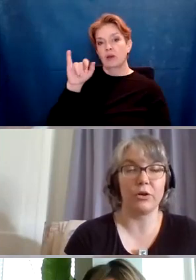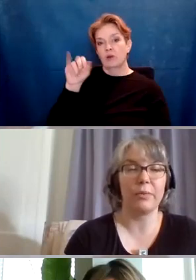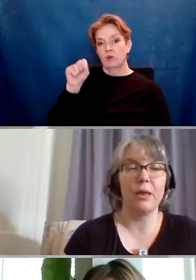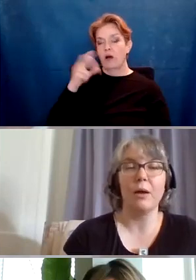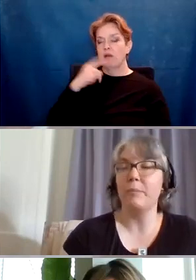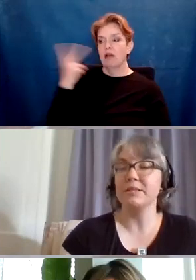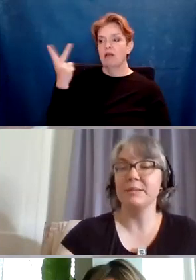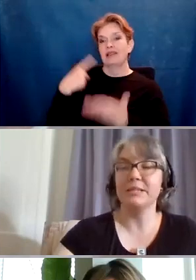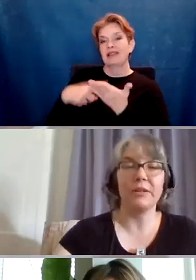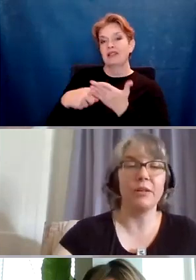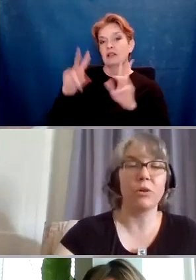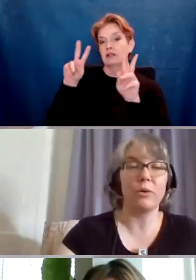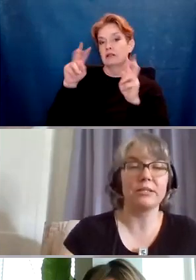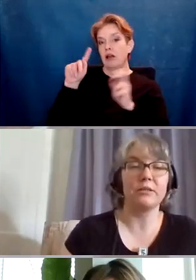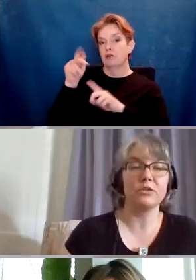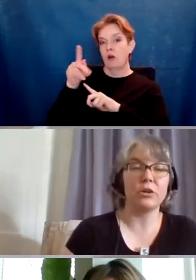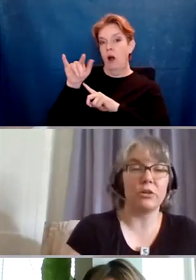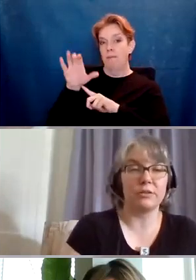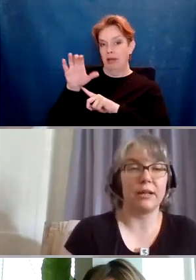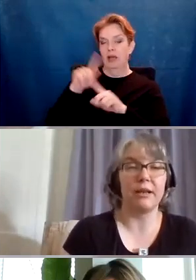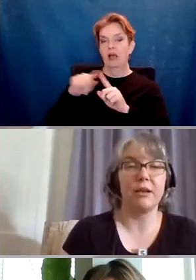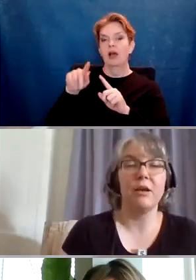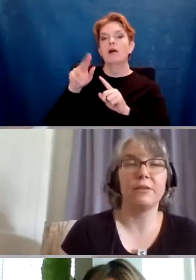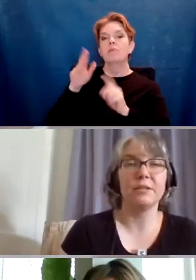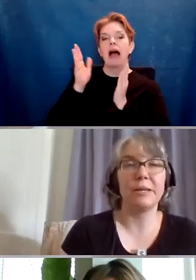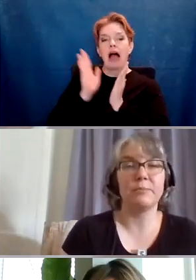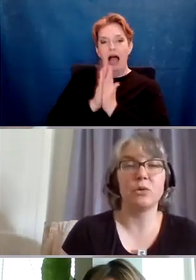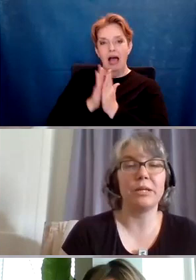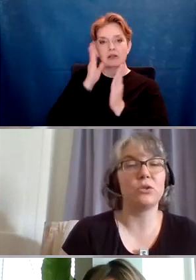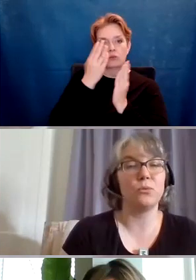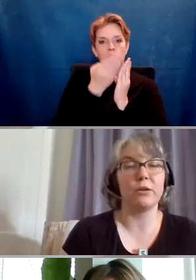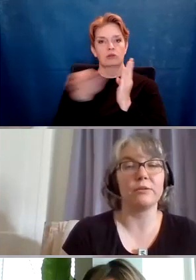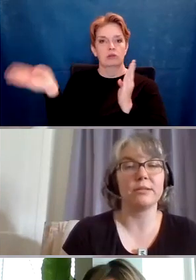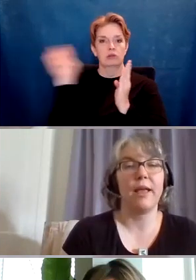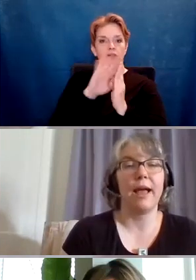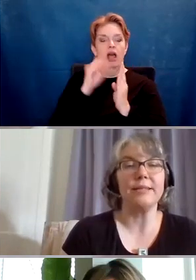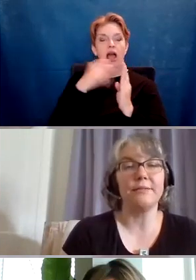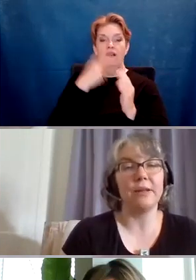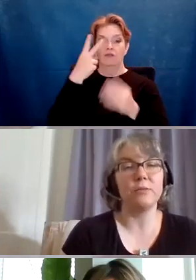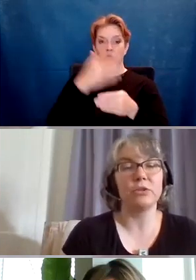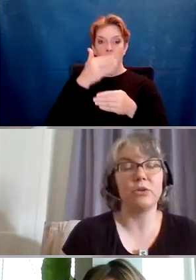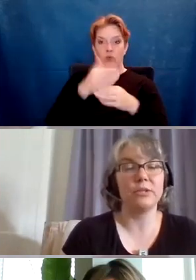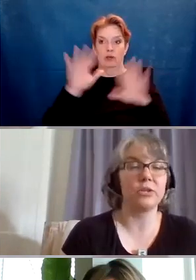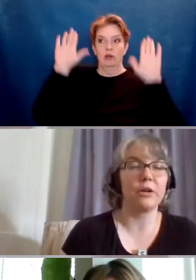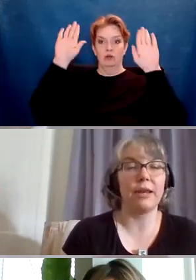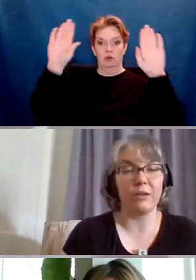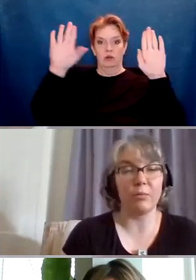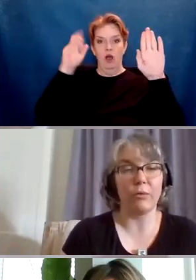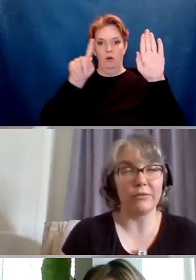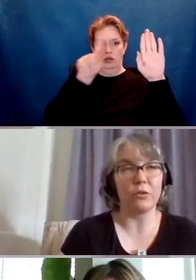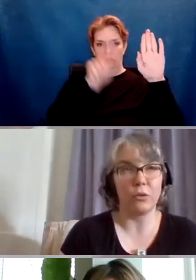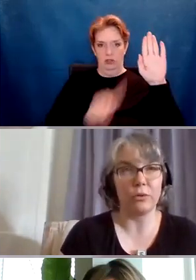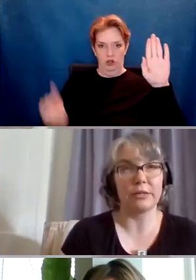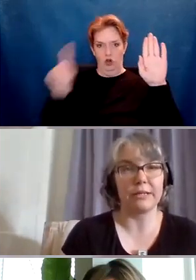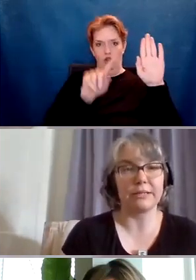to her, but specifically requested the circular design for the space between 2 windows, as he felt it was a good start and end